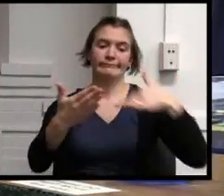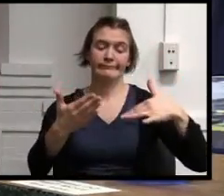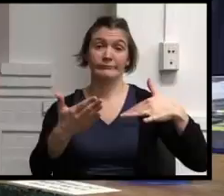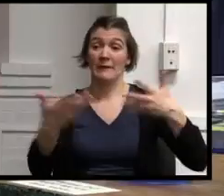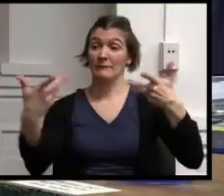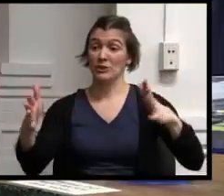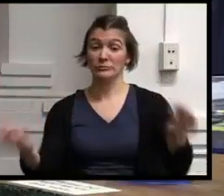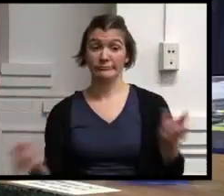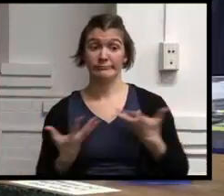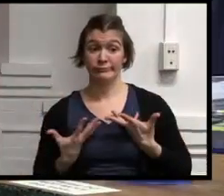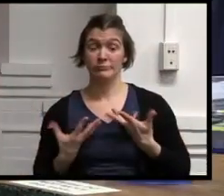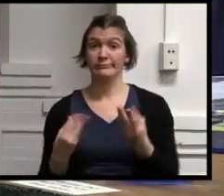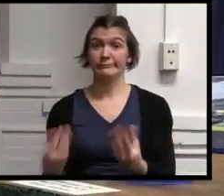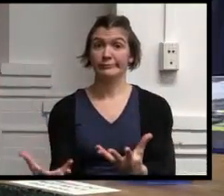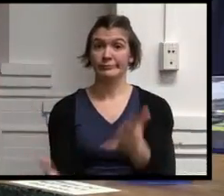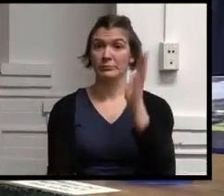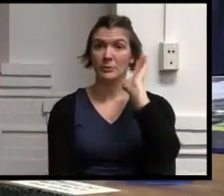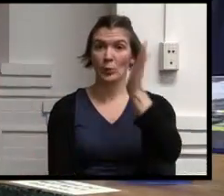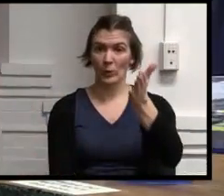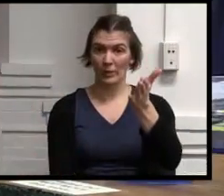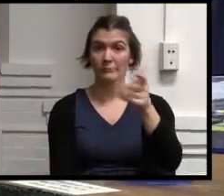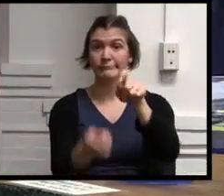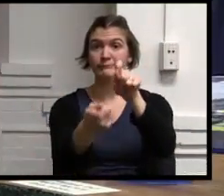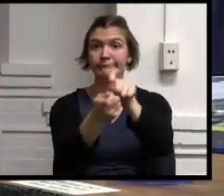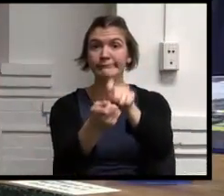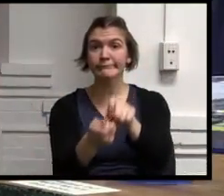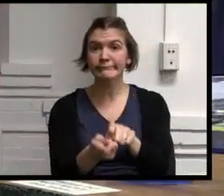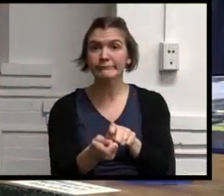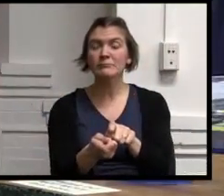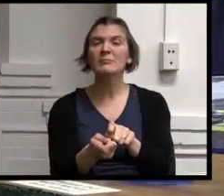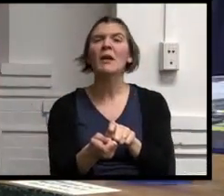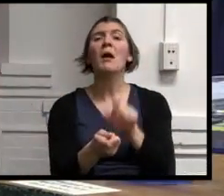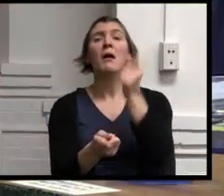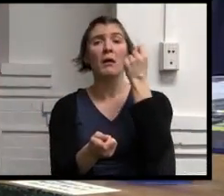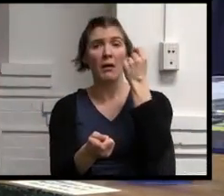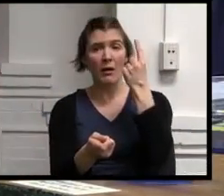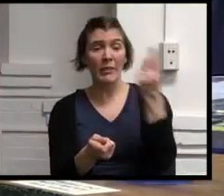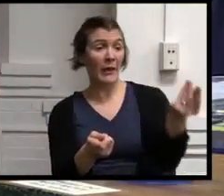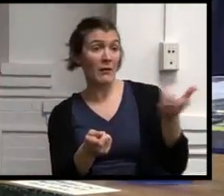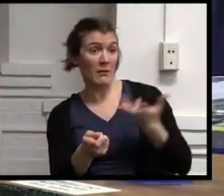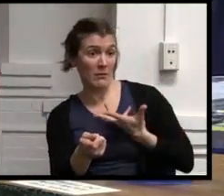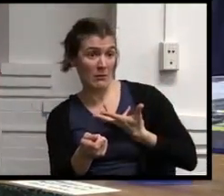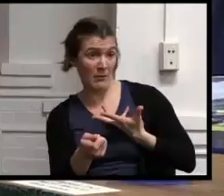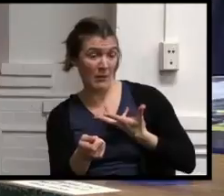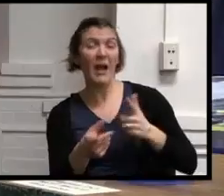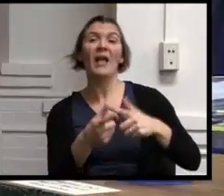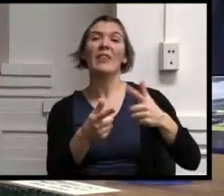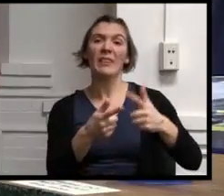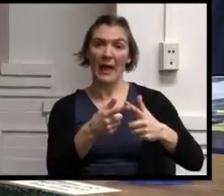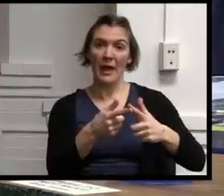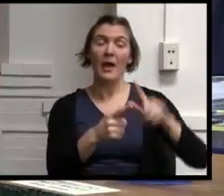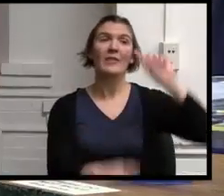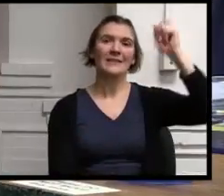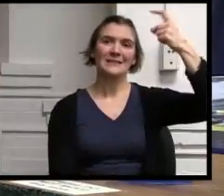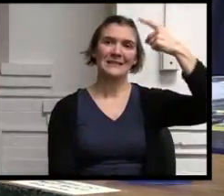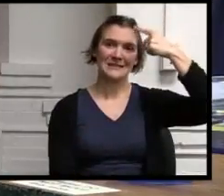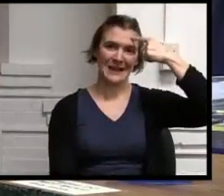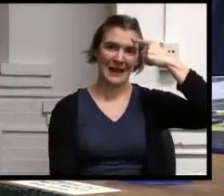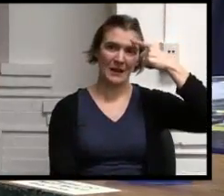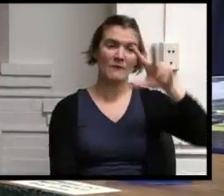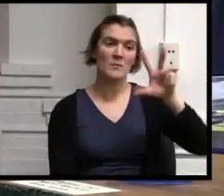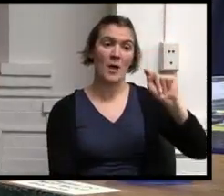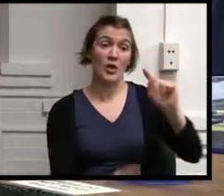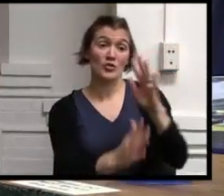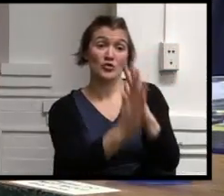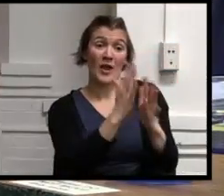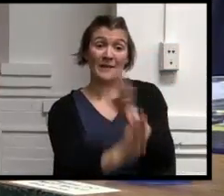it is finished, and we will have a few weeks' notice of a meeting of the State Vermont